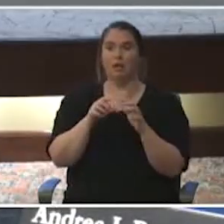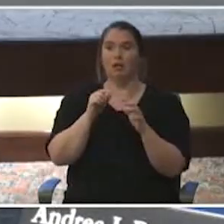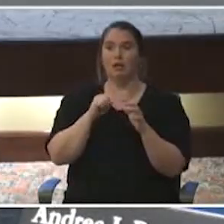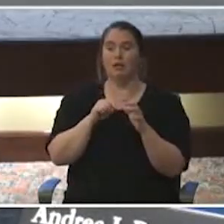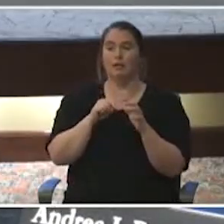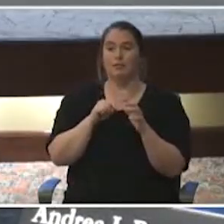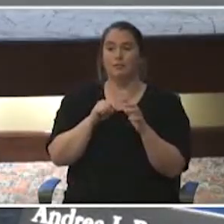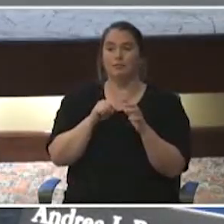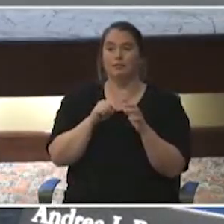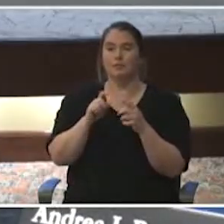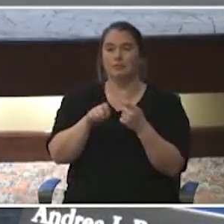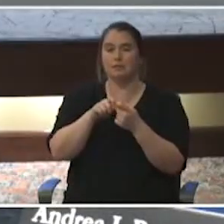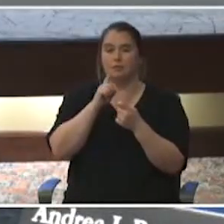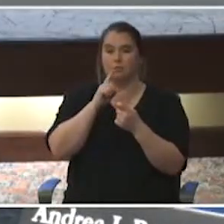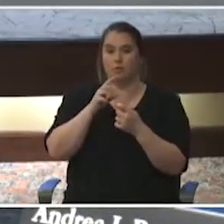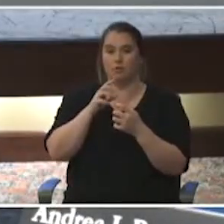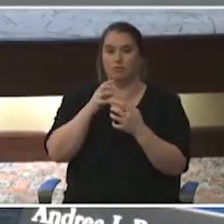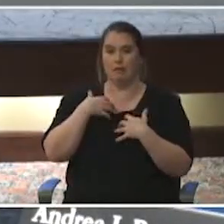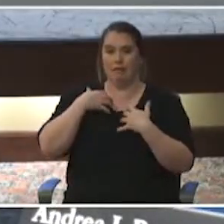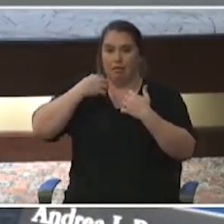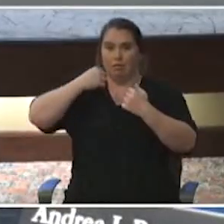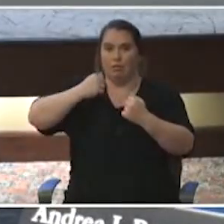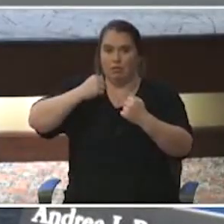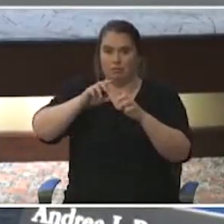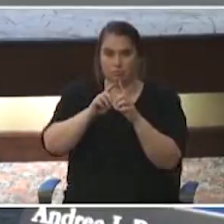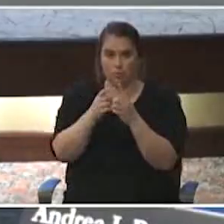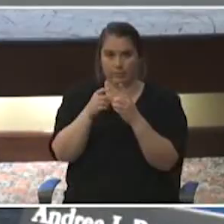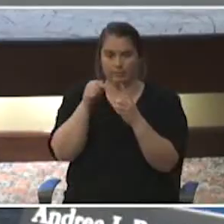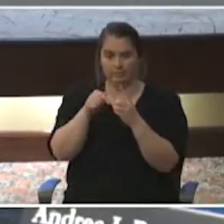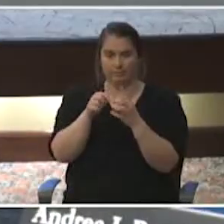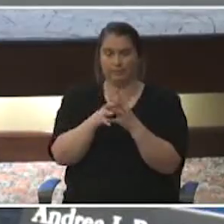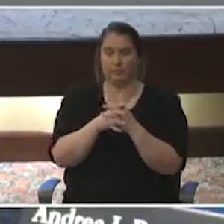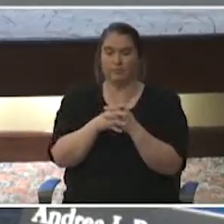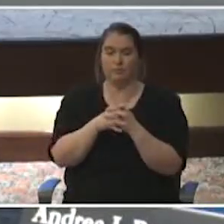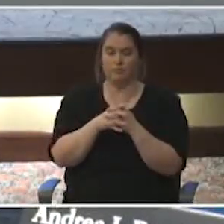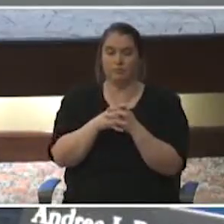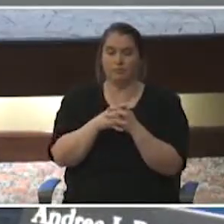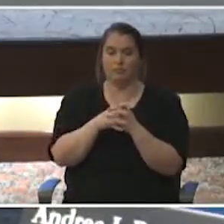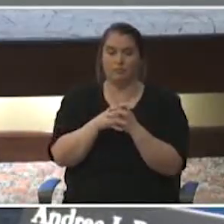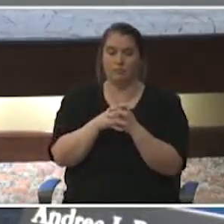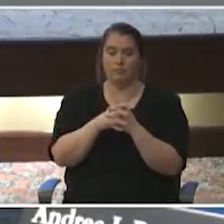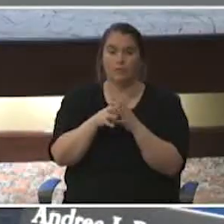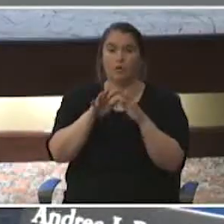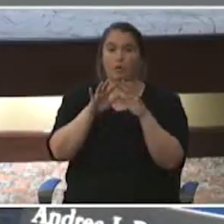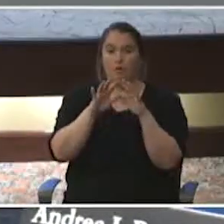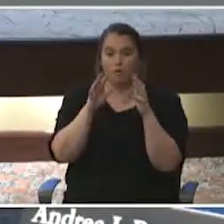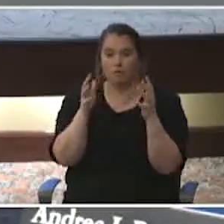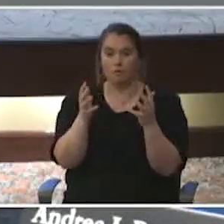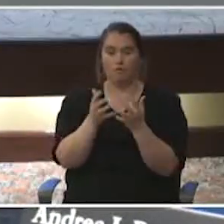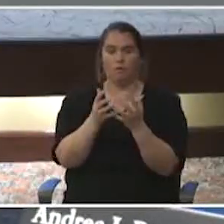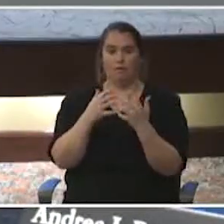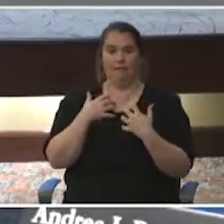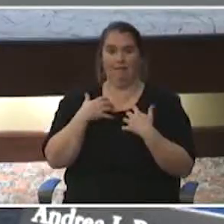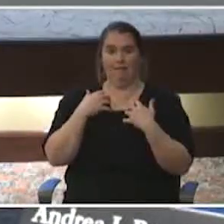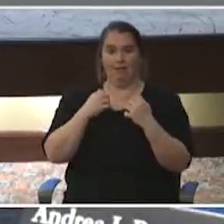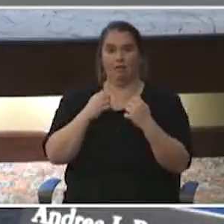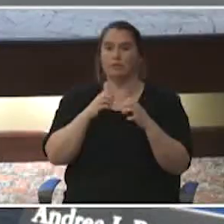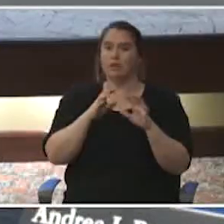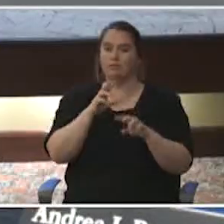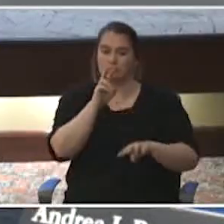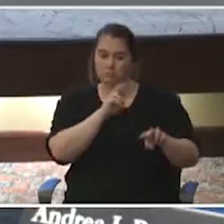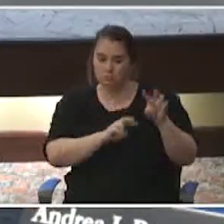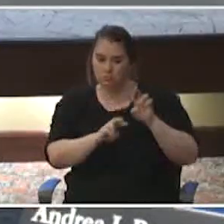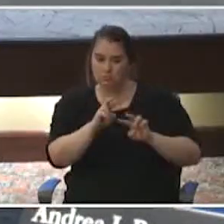medical clearance initiative, right? I know that the whole behavioral health aspect that we think about in